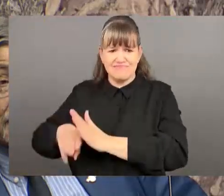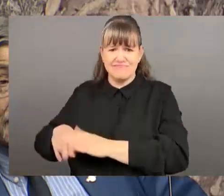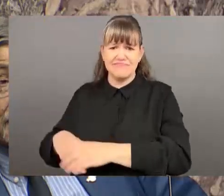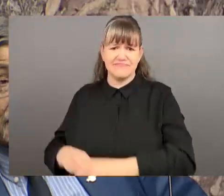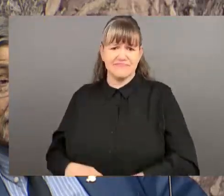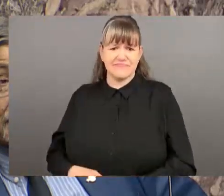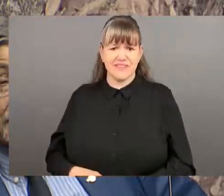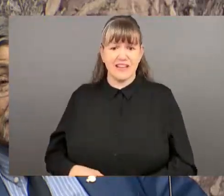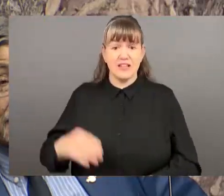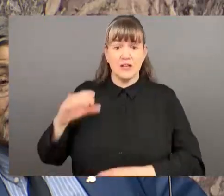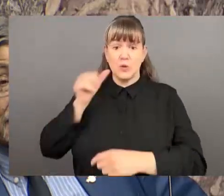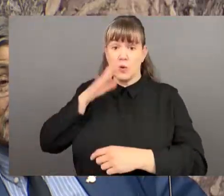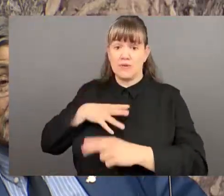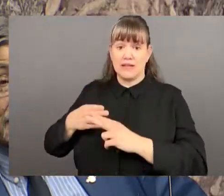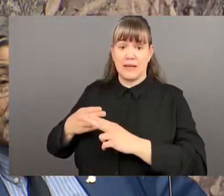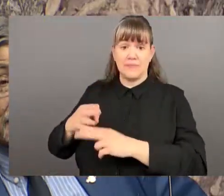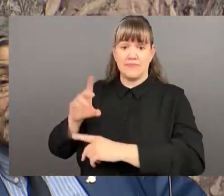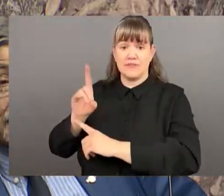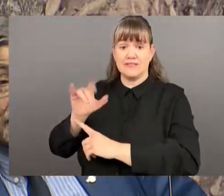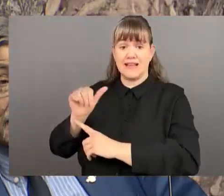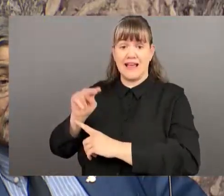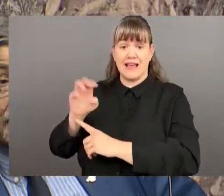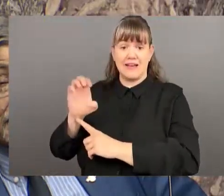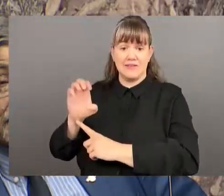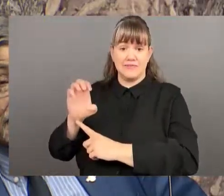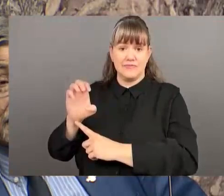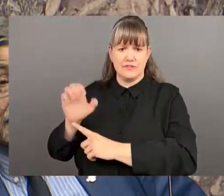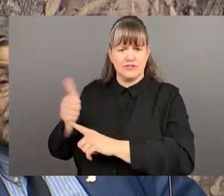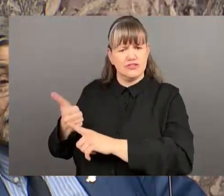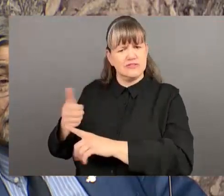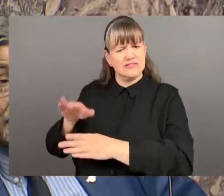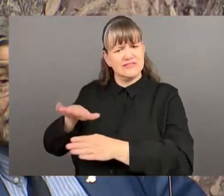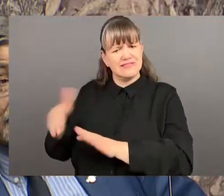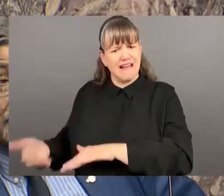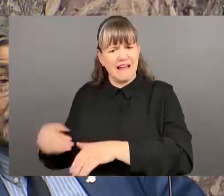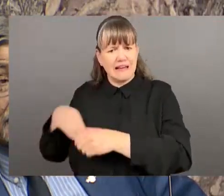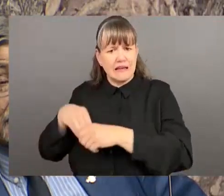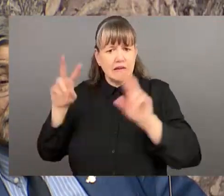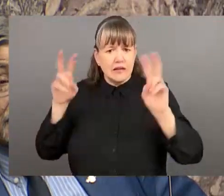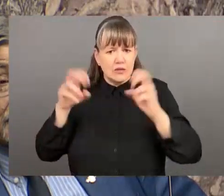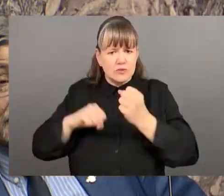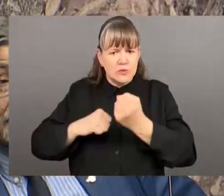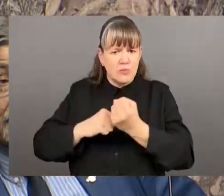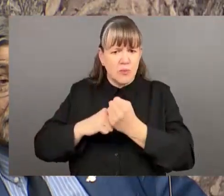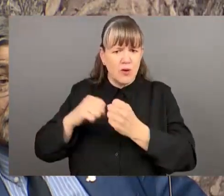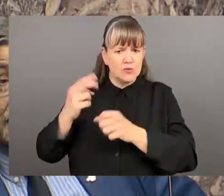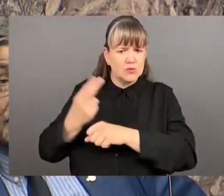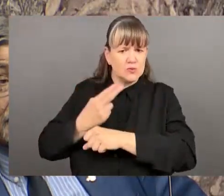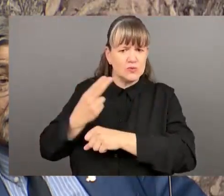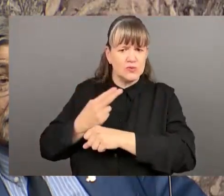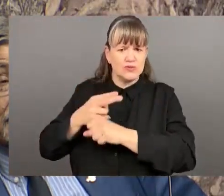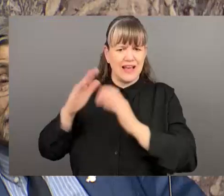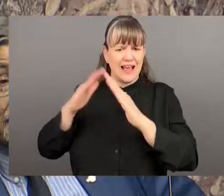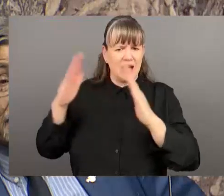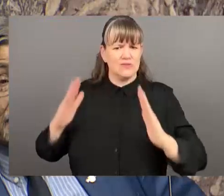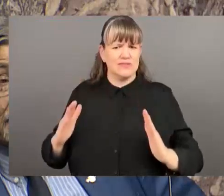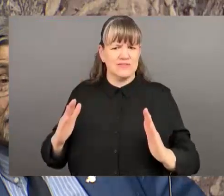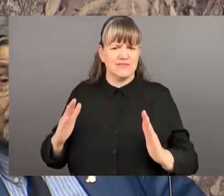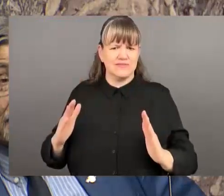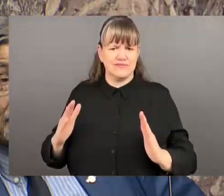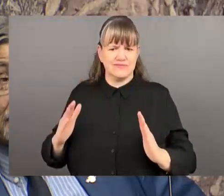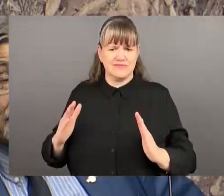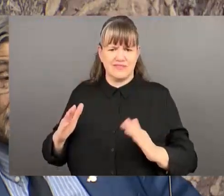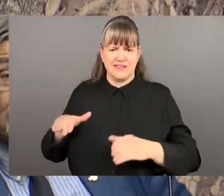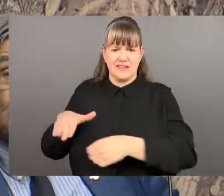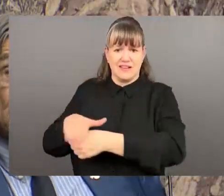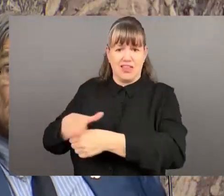sites, and her body was left in her room for 11 days before anyone noticed. Her son Tyler is here in the